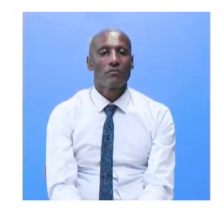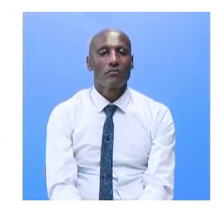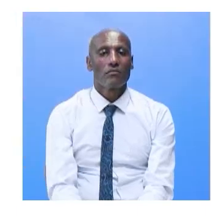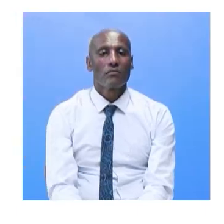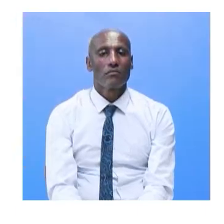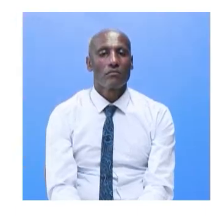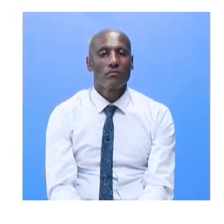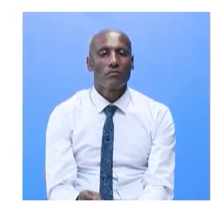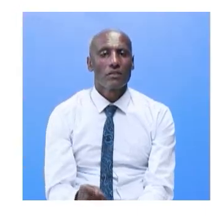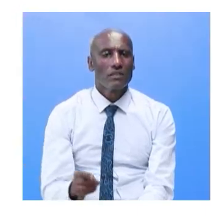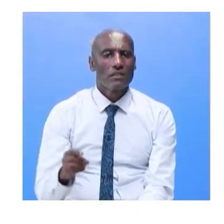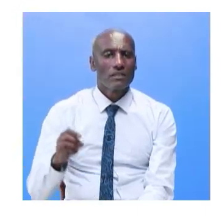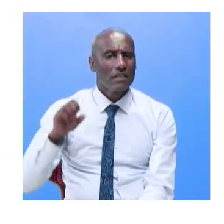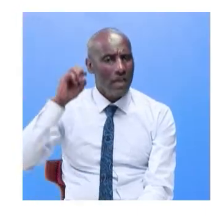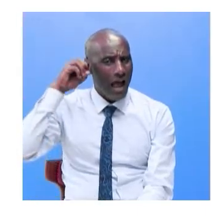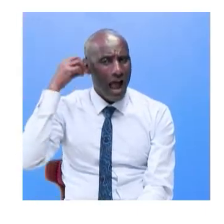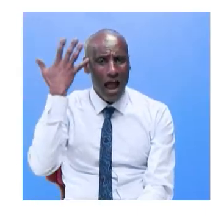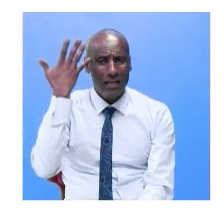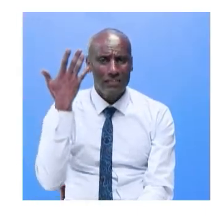We can say angry.